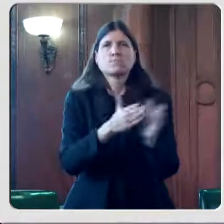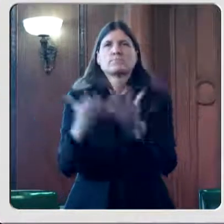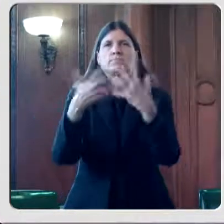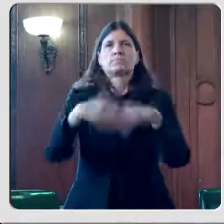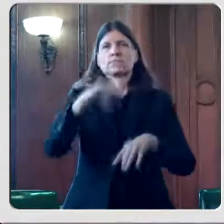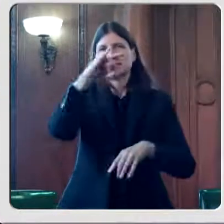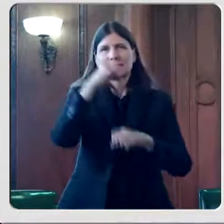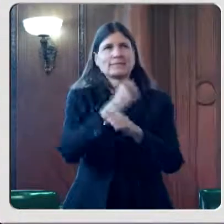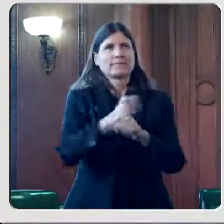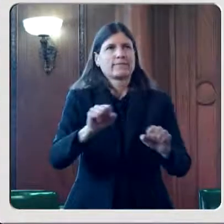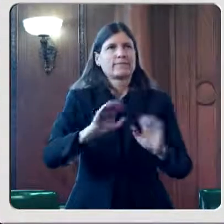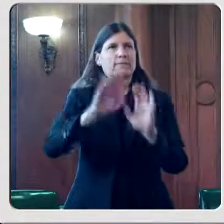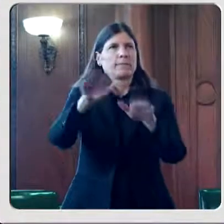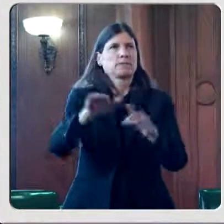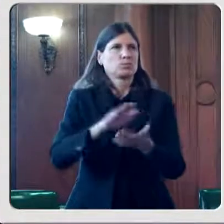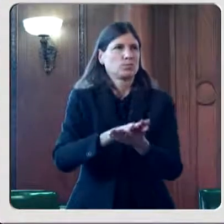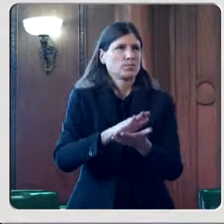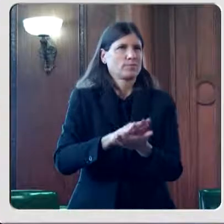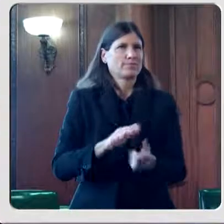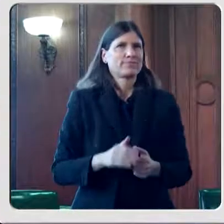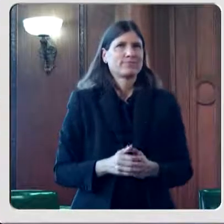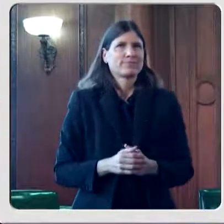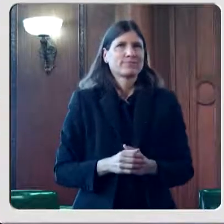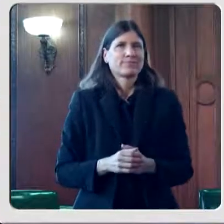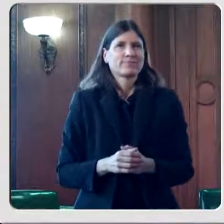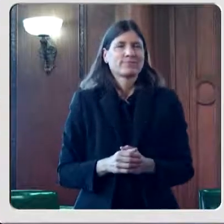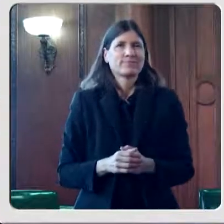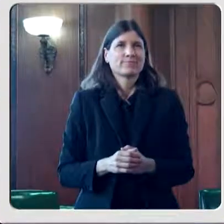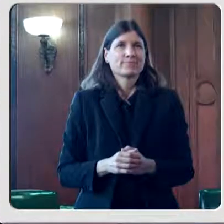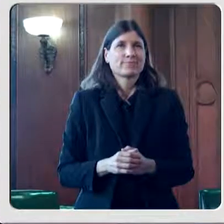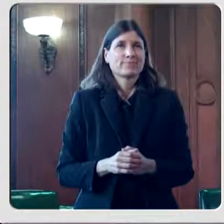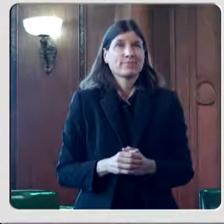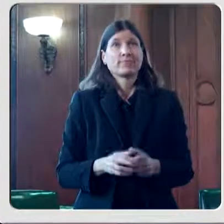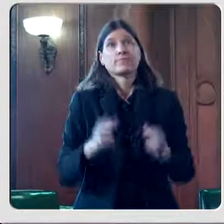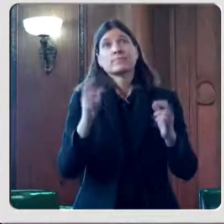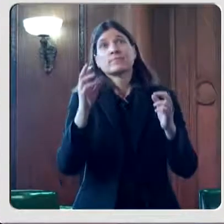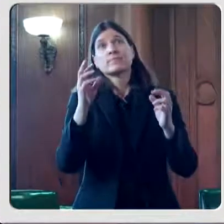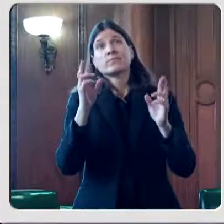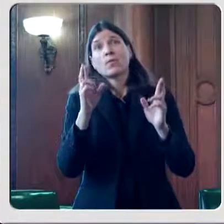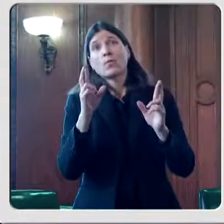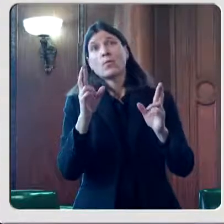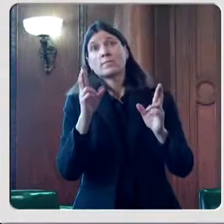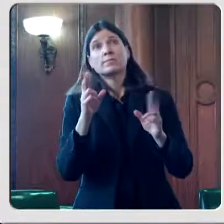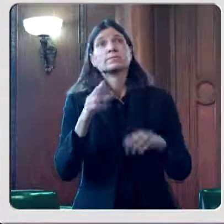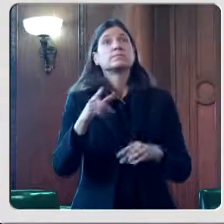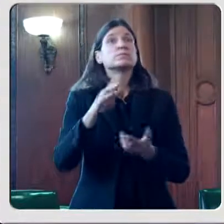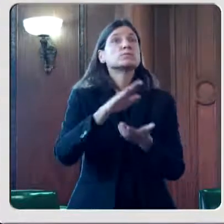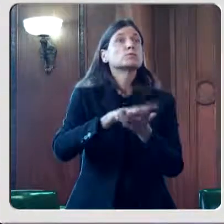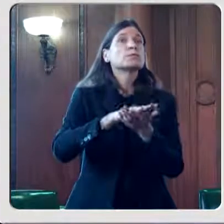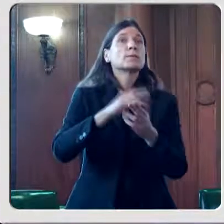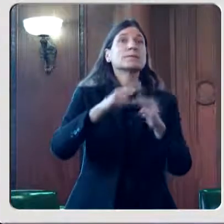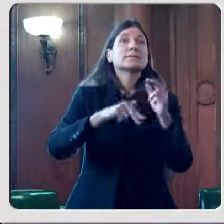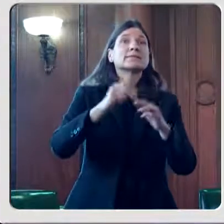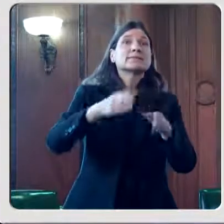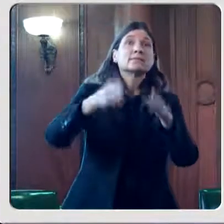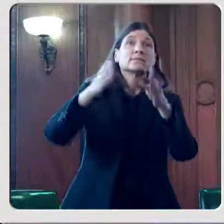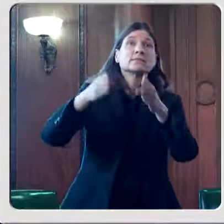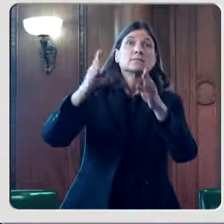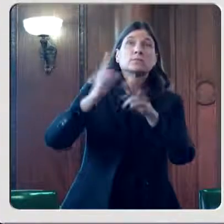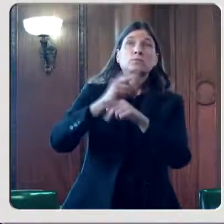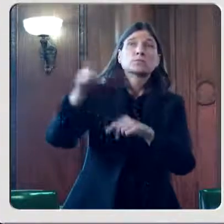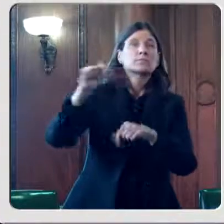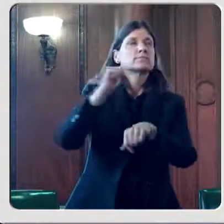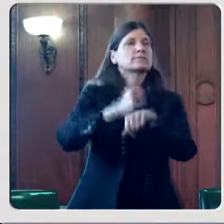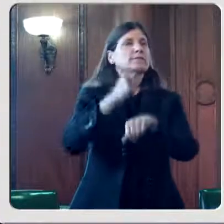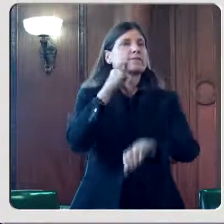logistically vaccination sites, mini vaccination sites for our neighborhood areas. We're just, knock on wood, we're hopeful if we